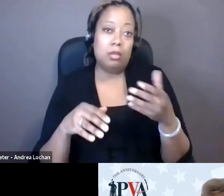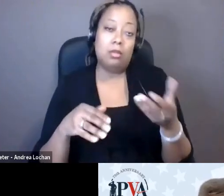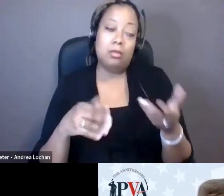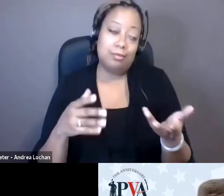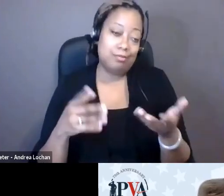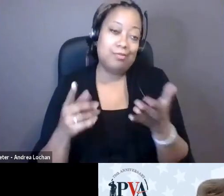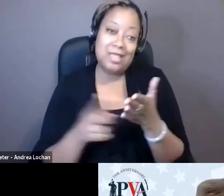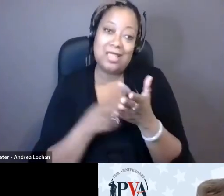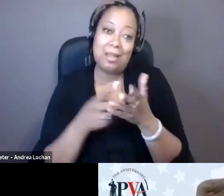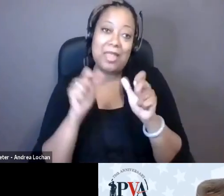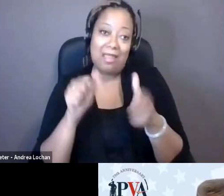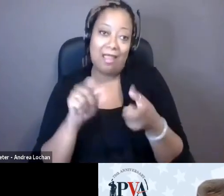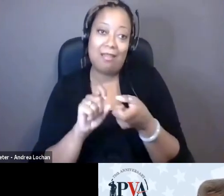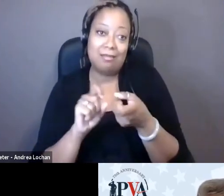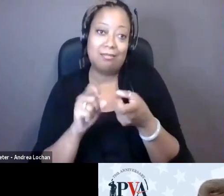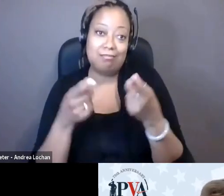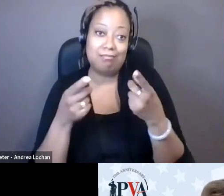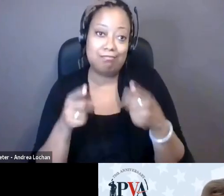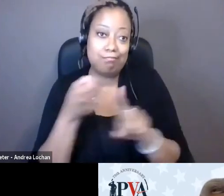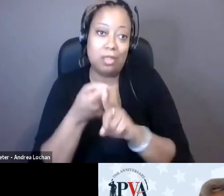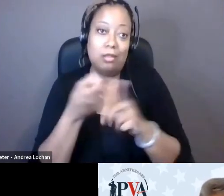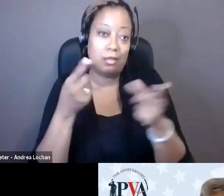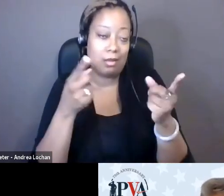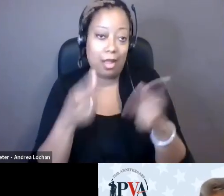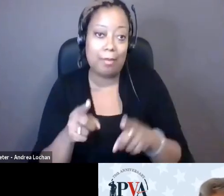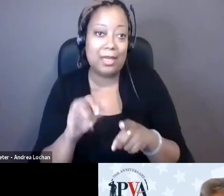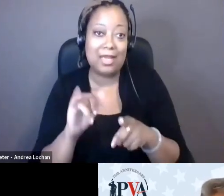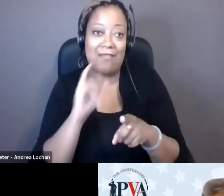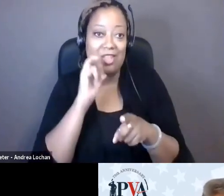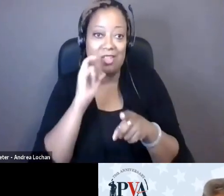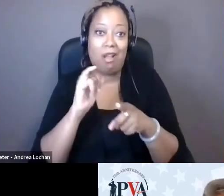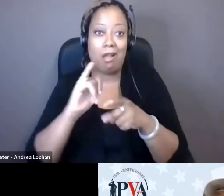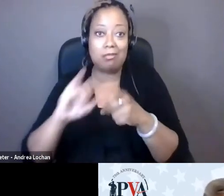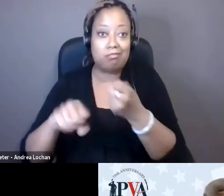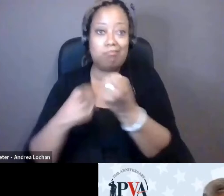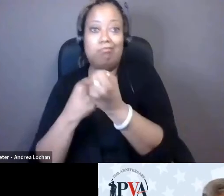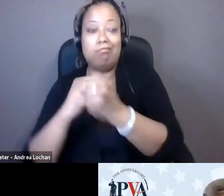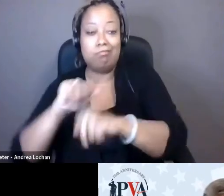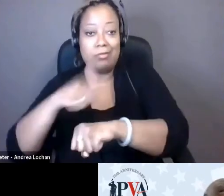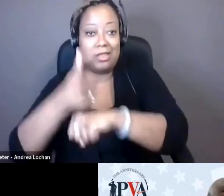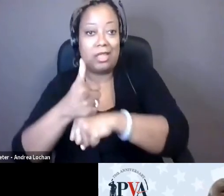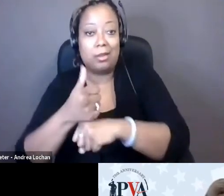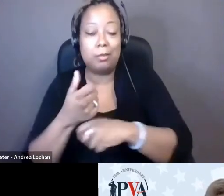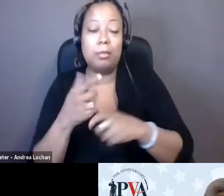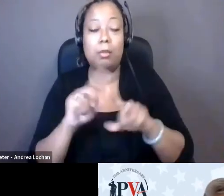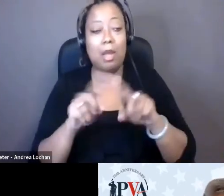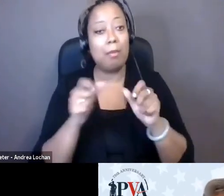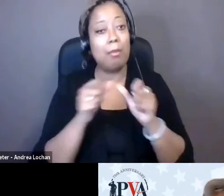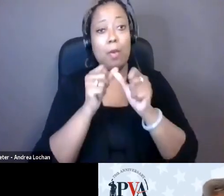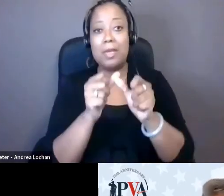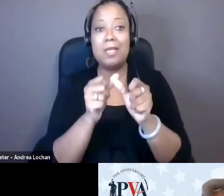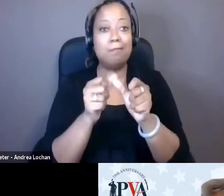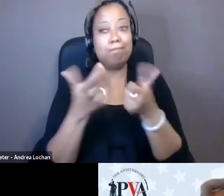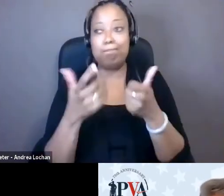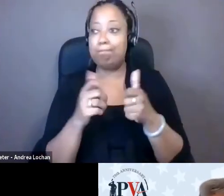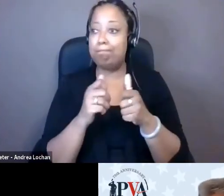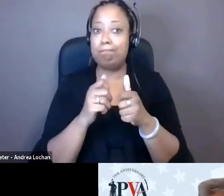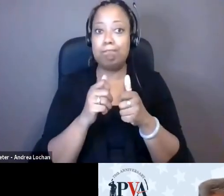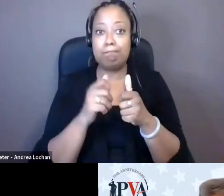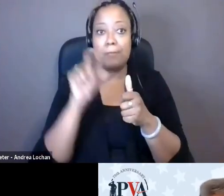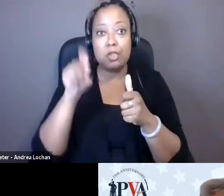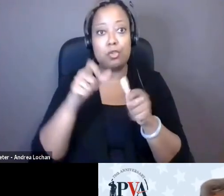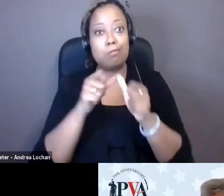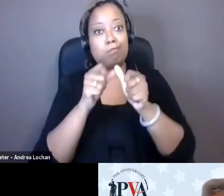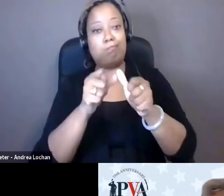something can happen to a temporary ramp if it's not properly anchored. Permanent ramps are permanent construction, so they should